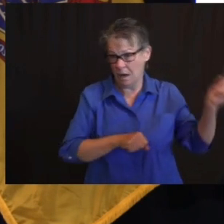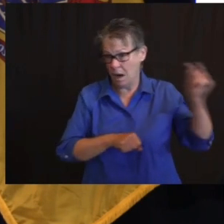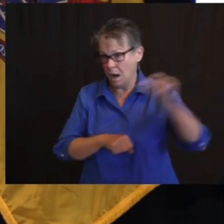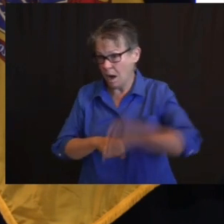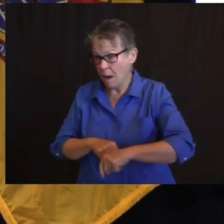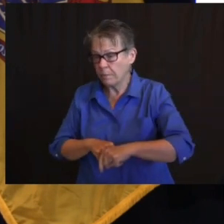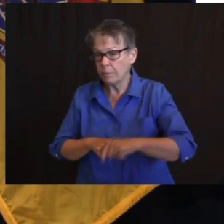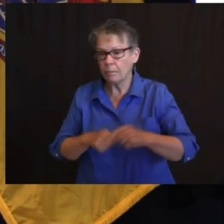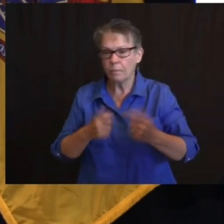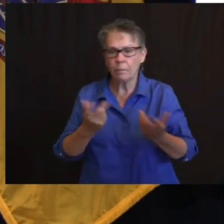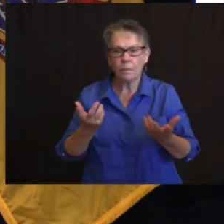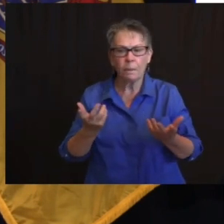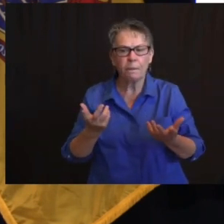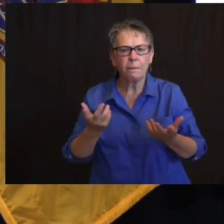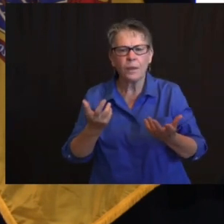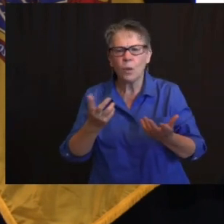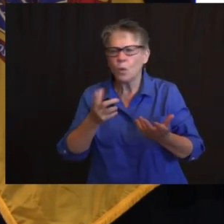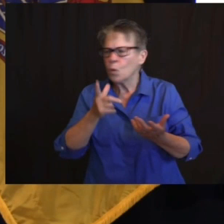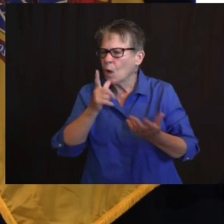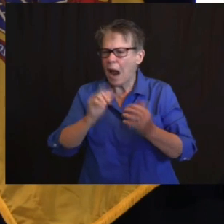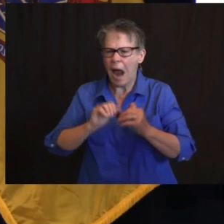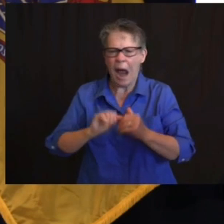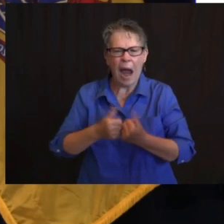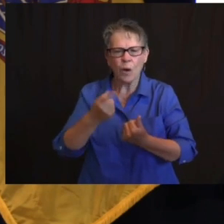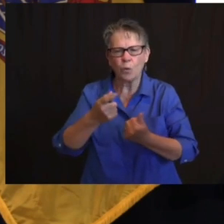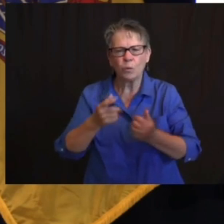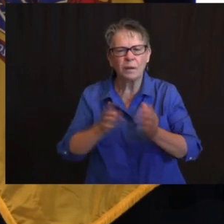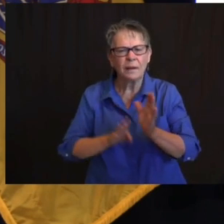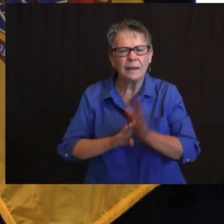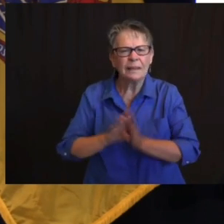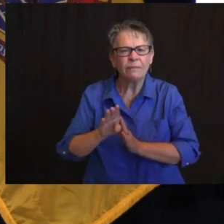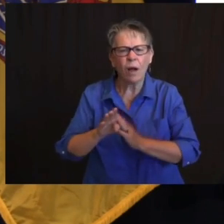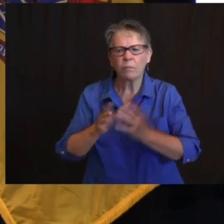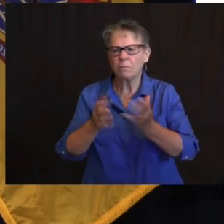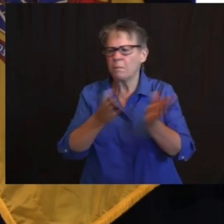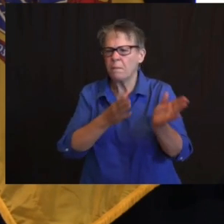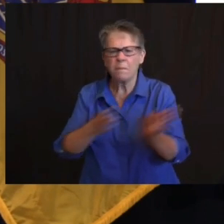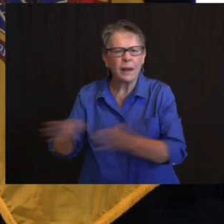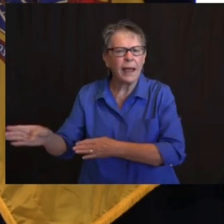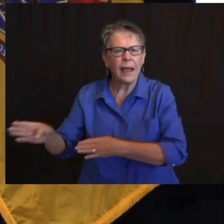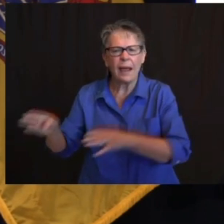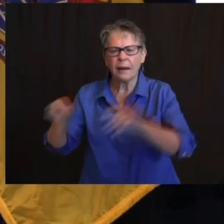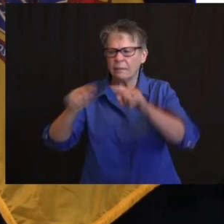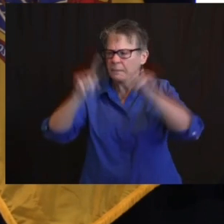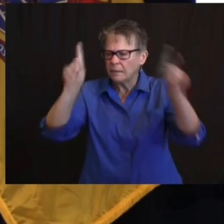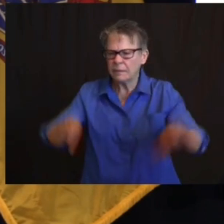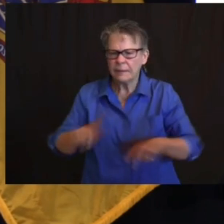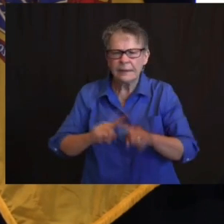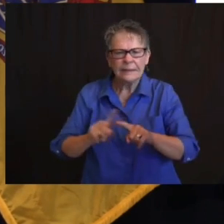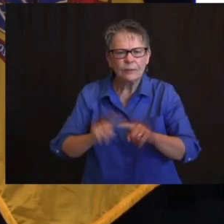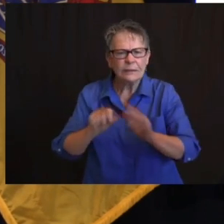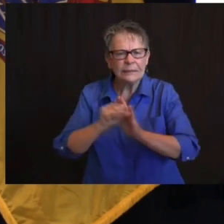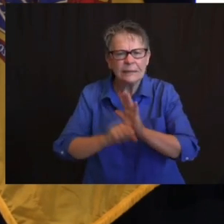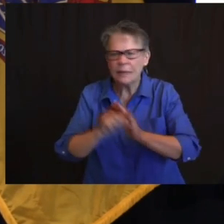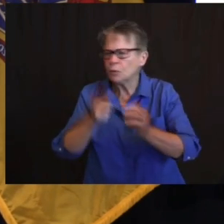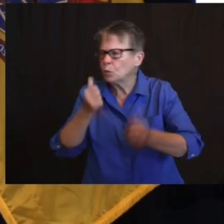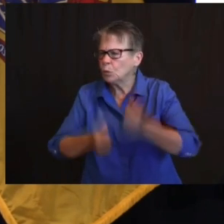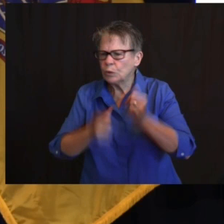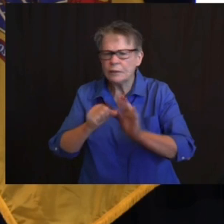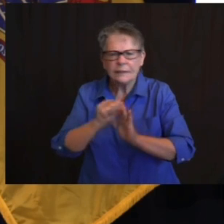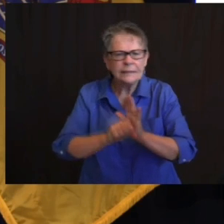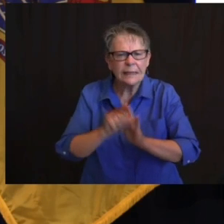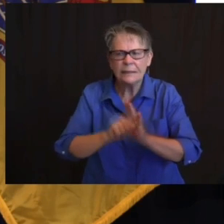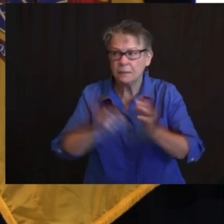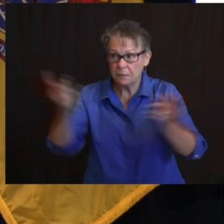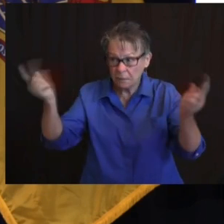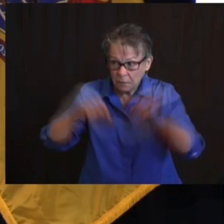determine which states qualify, what additional guidance from the Department of Health should we expect, and when will it be available? Does